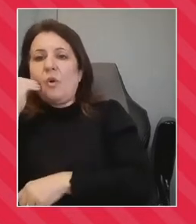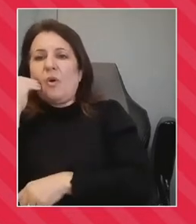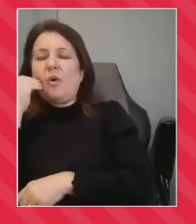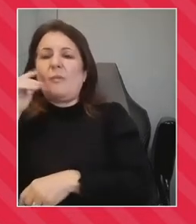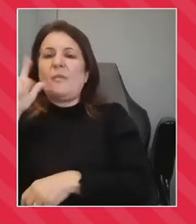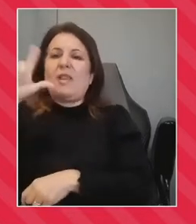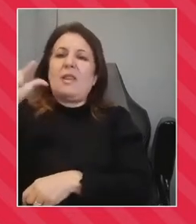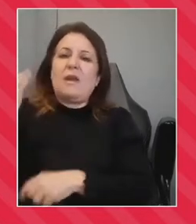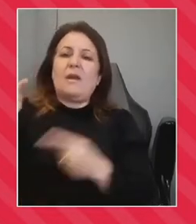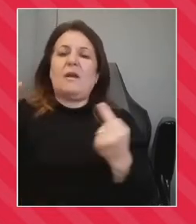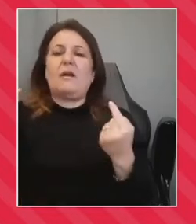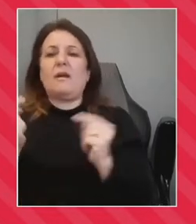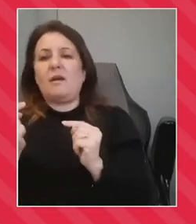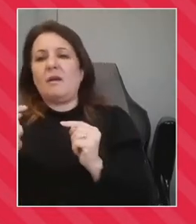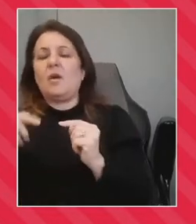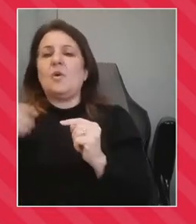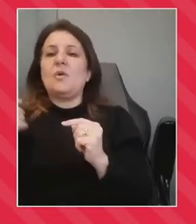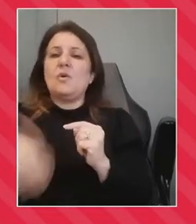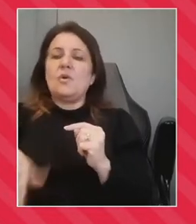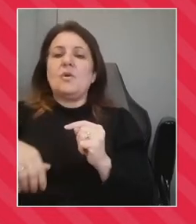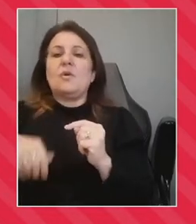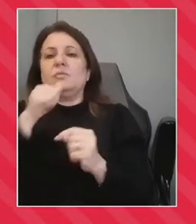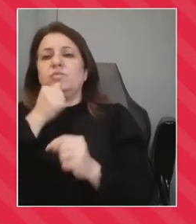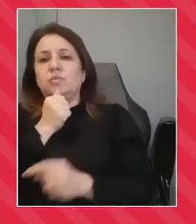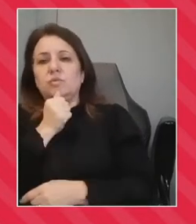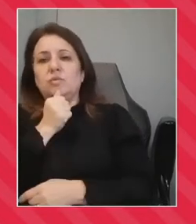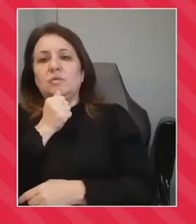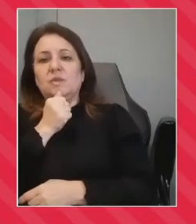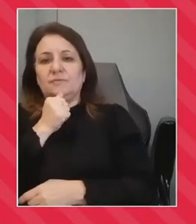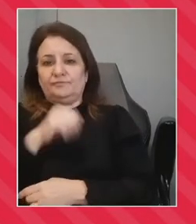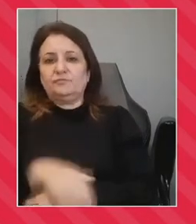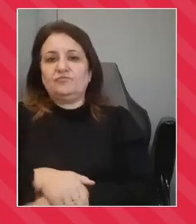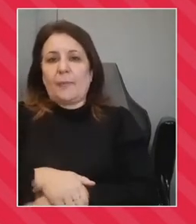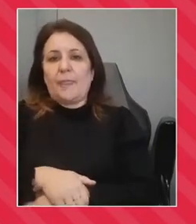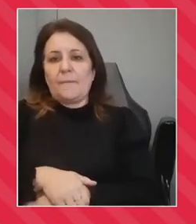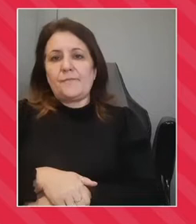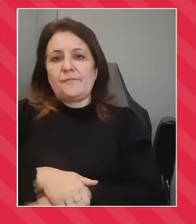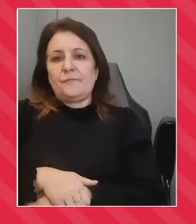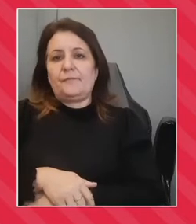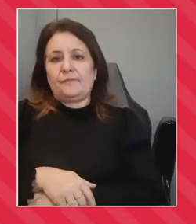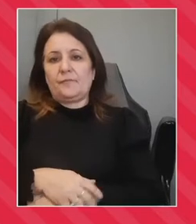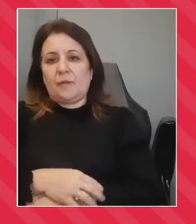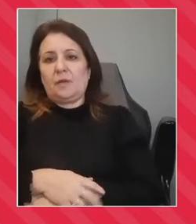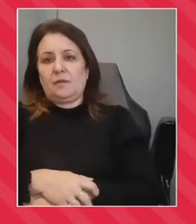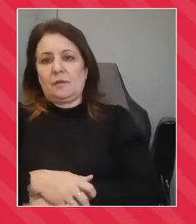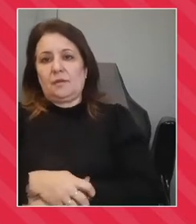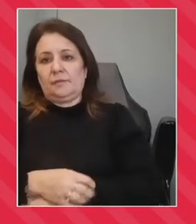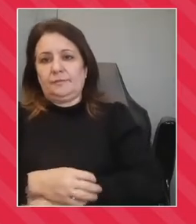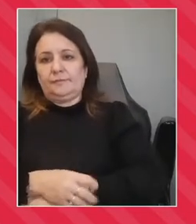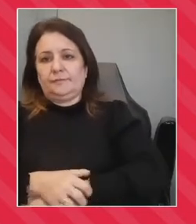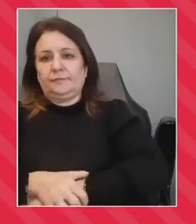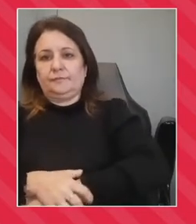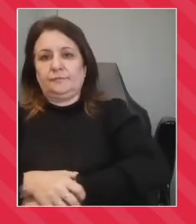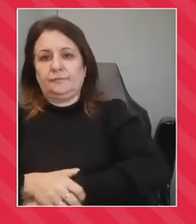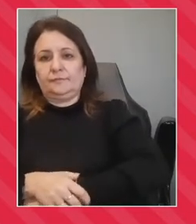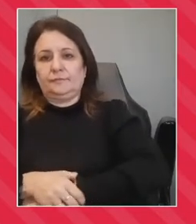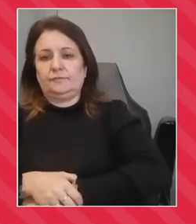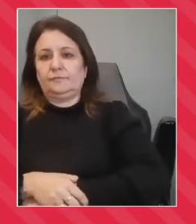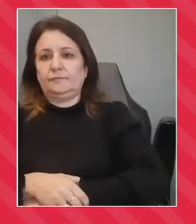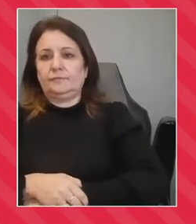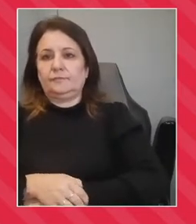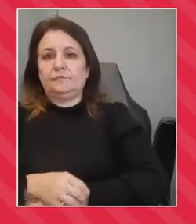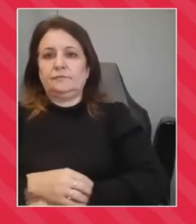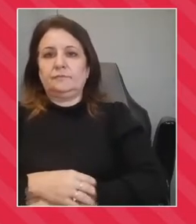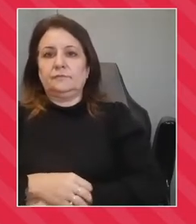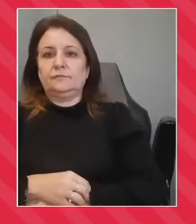calloused heels, even if this person had a half hour or an hour in the evening to cook, it's also completely understandable